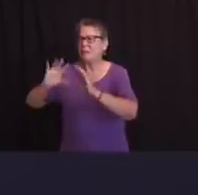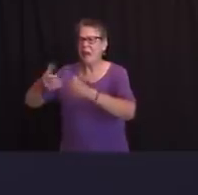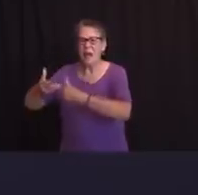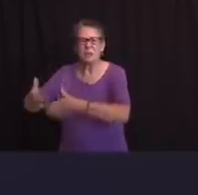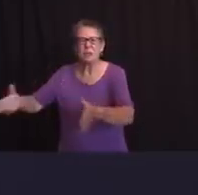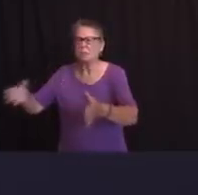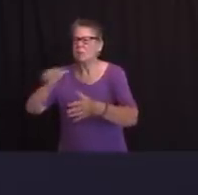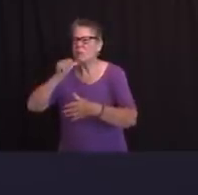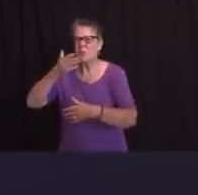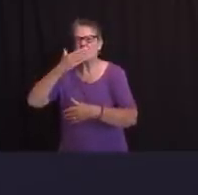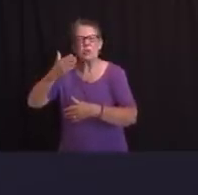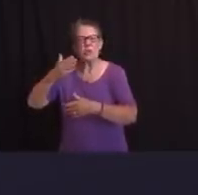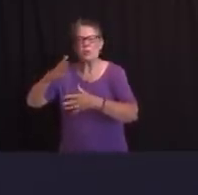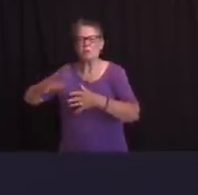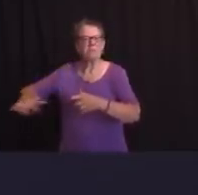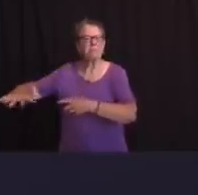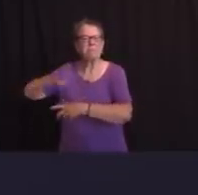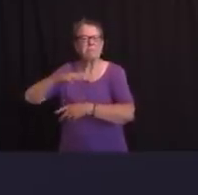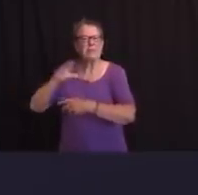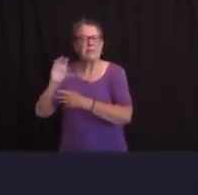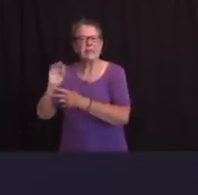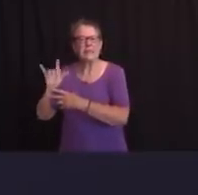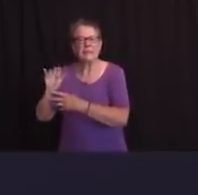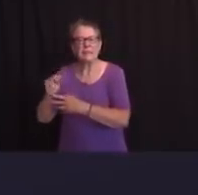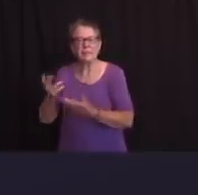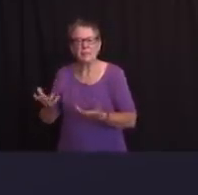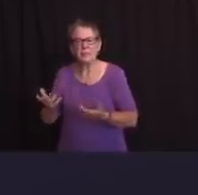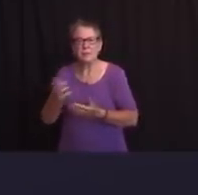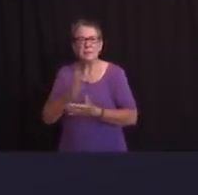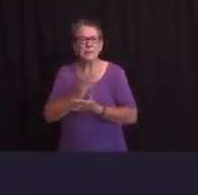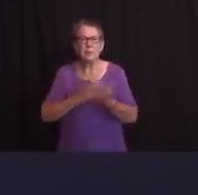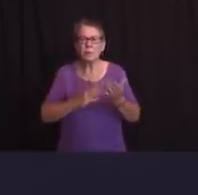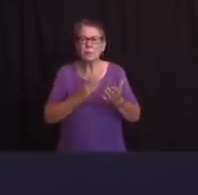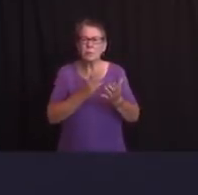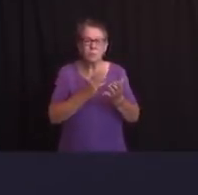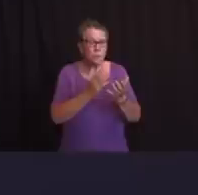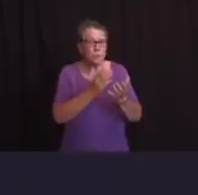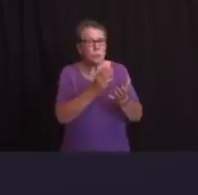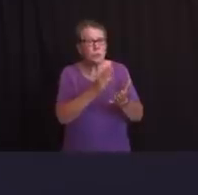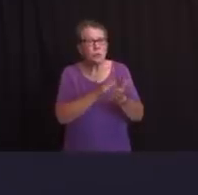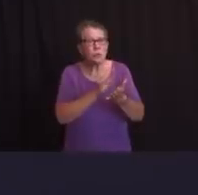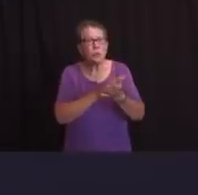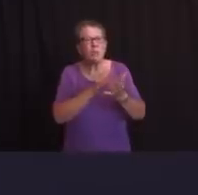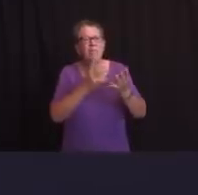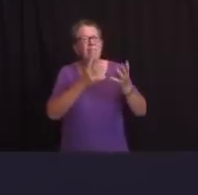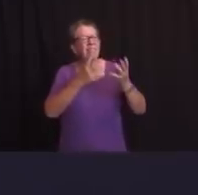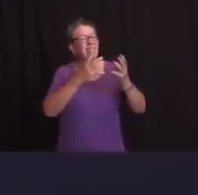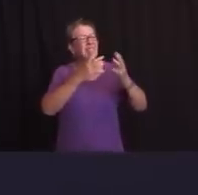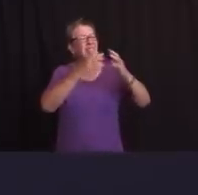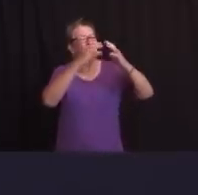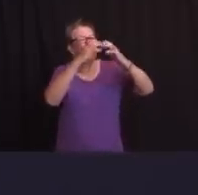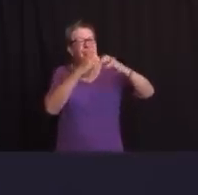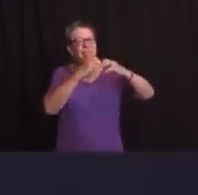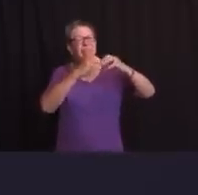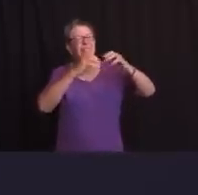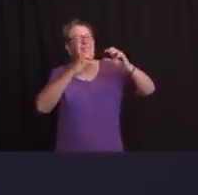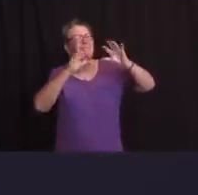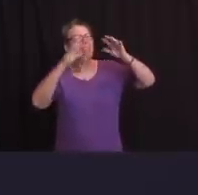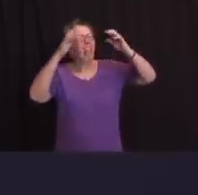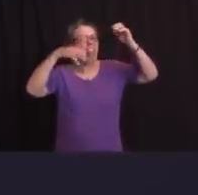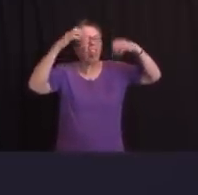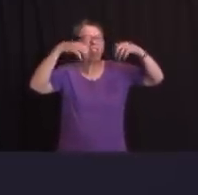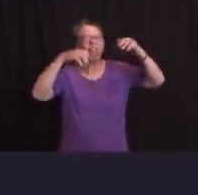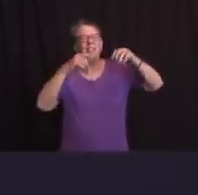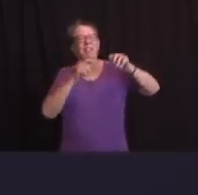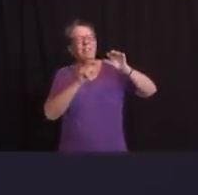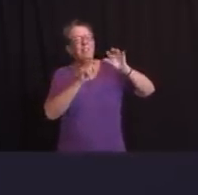full-time to schools with mold, leaky roofs, poor ventilation, and overcrowding? Thanks. Thank you. On